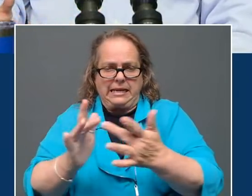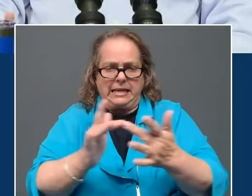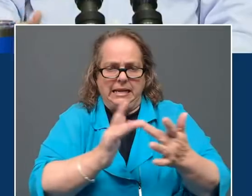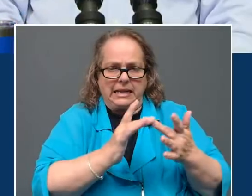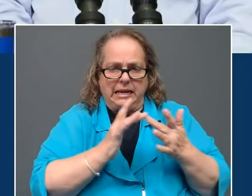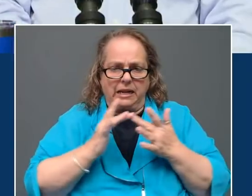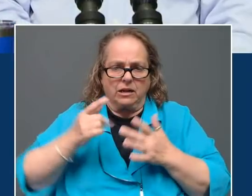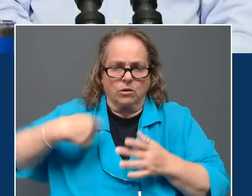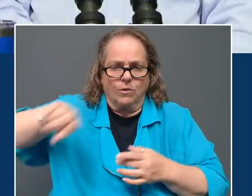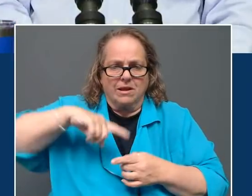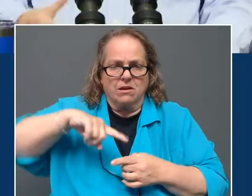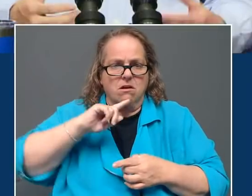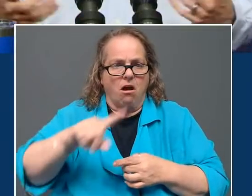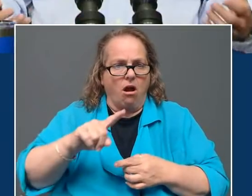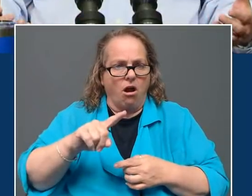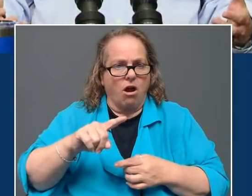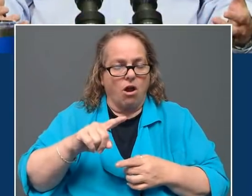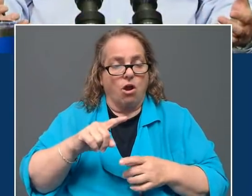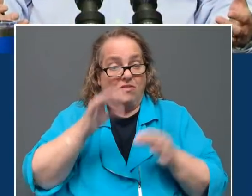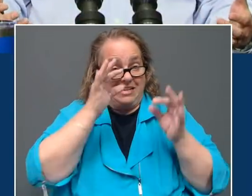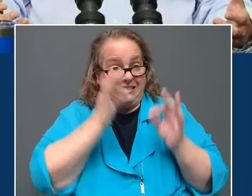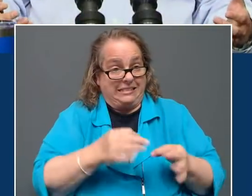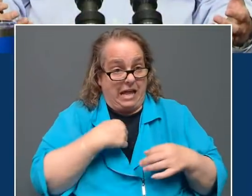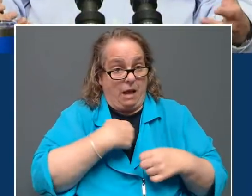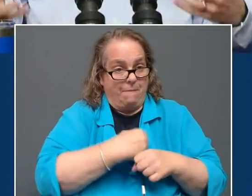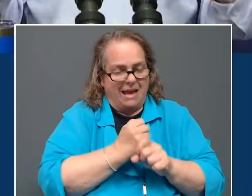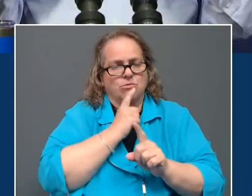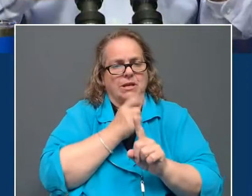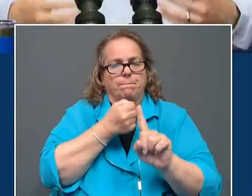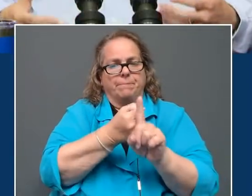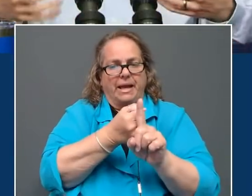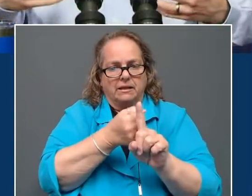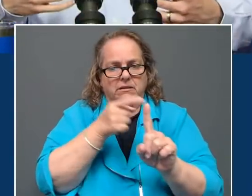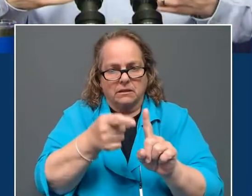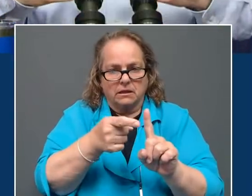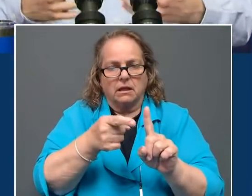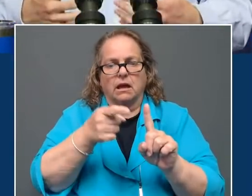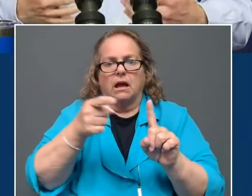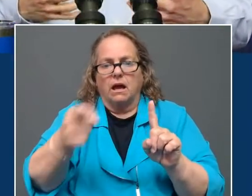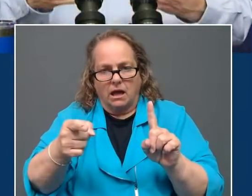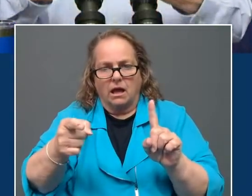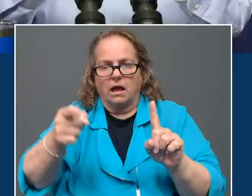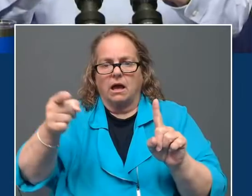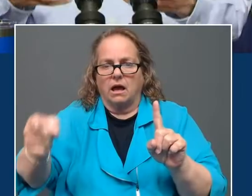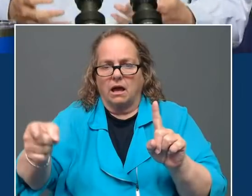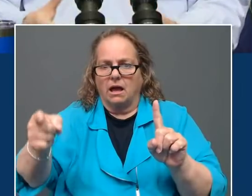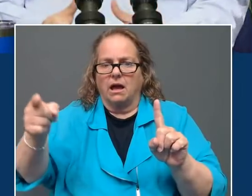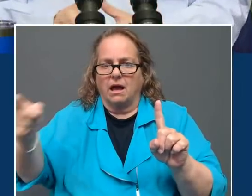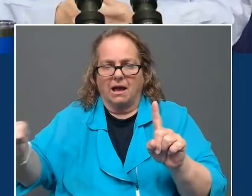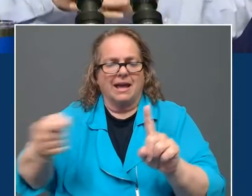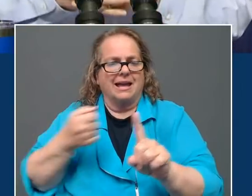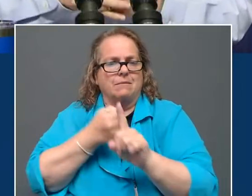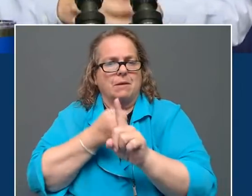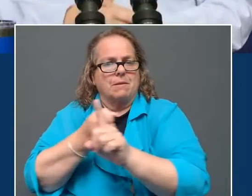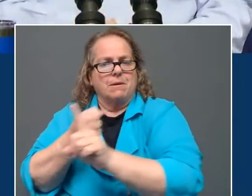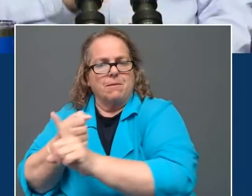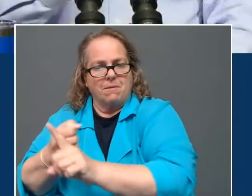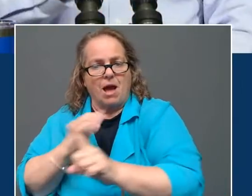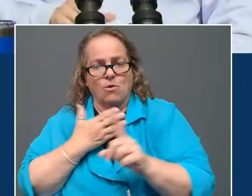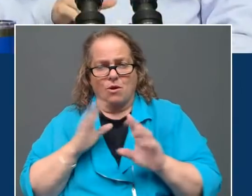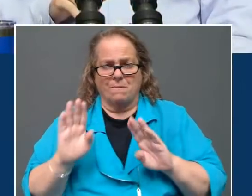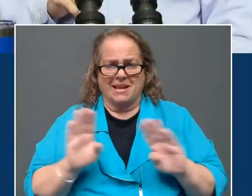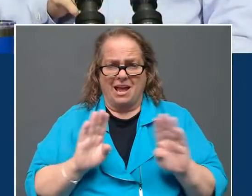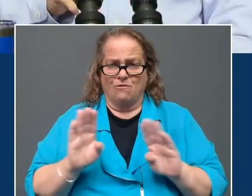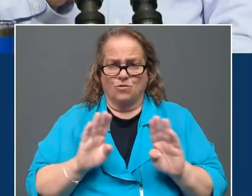impacting other people. To date, it's been decisions about our behavior, about whether we wear a mask, about what we